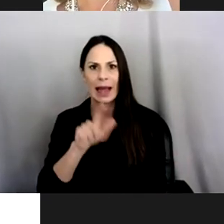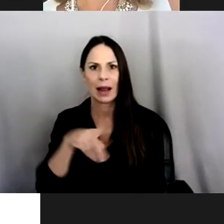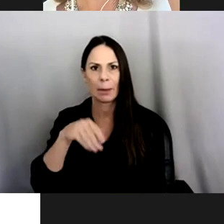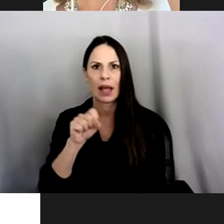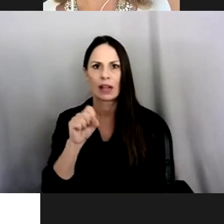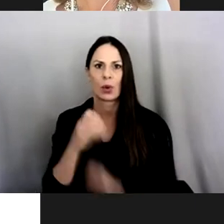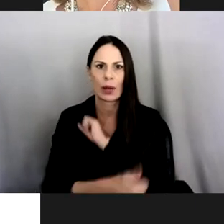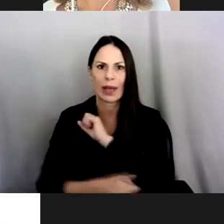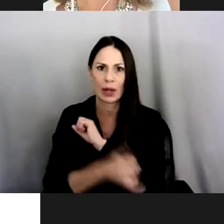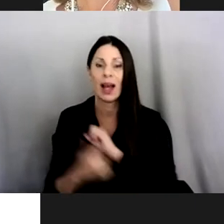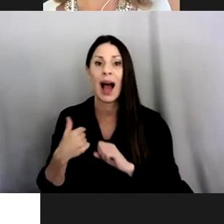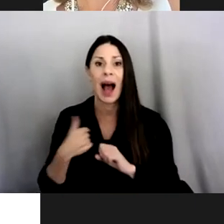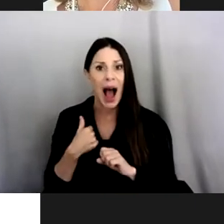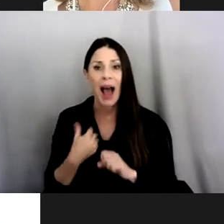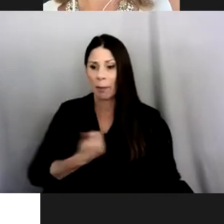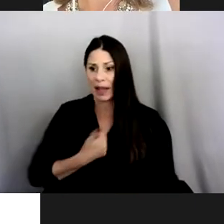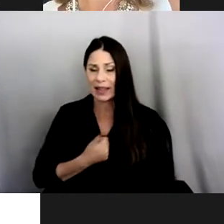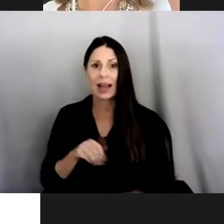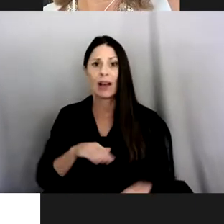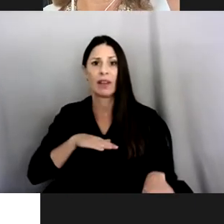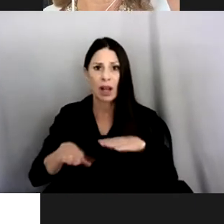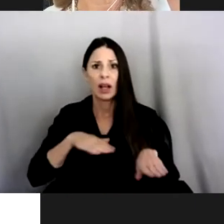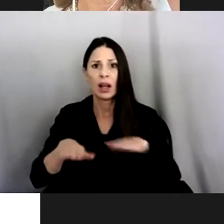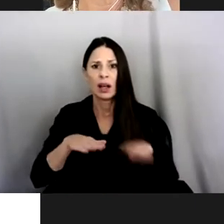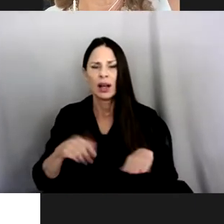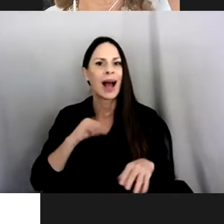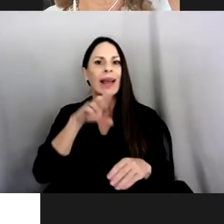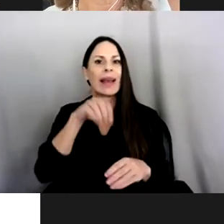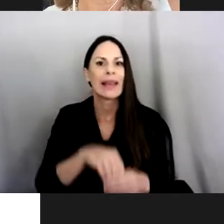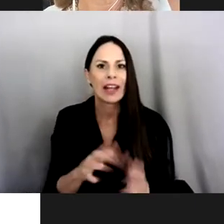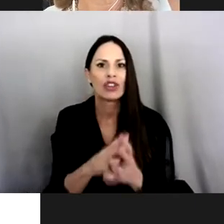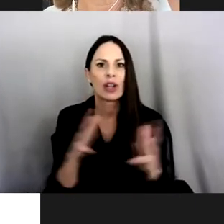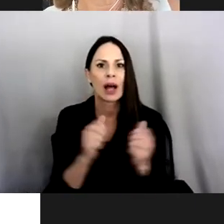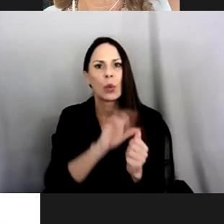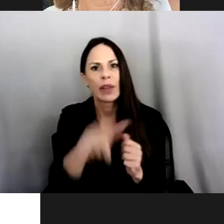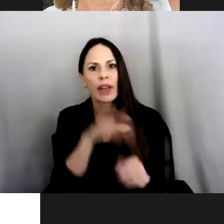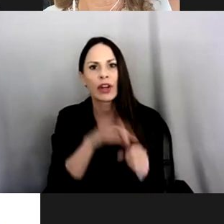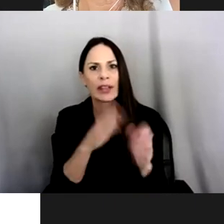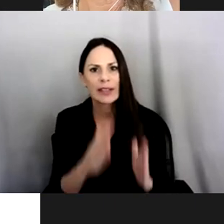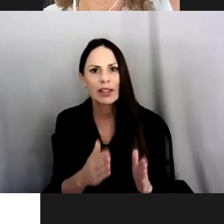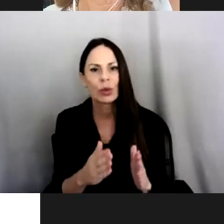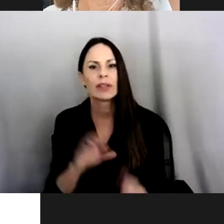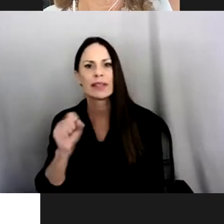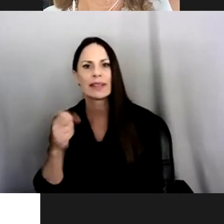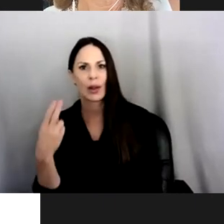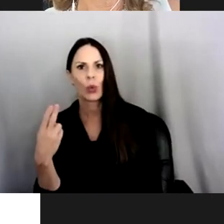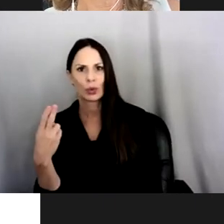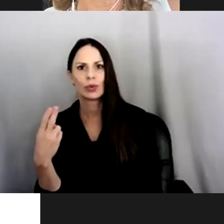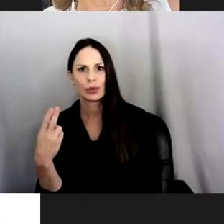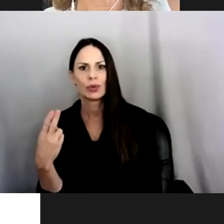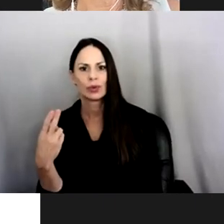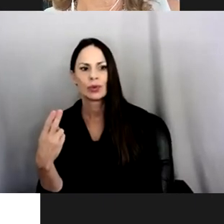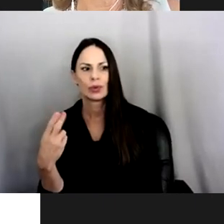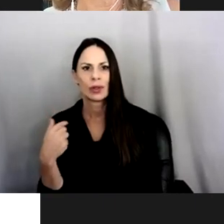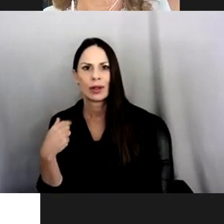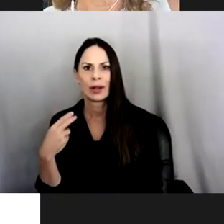I engage a lot with other constituents and stakeholders, and I just ask, like, they call me, they're